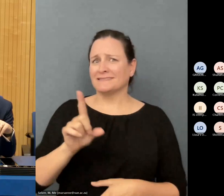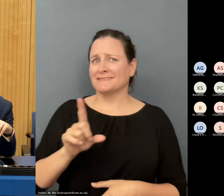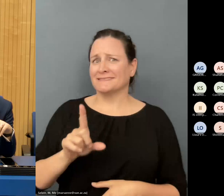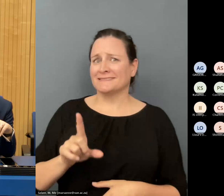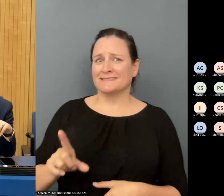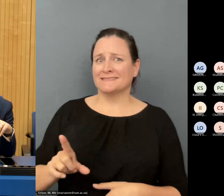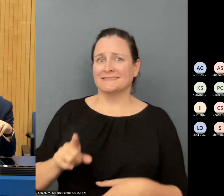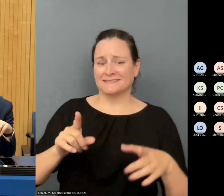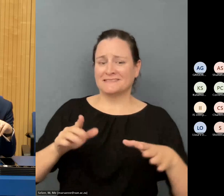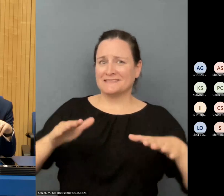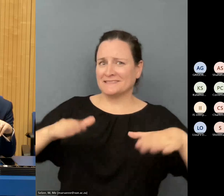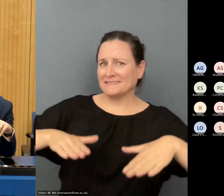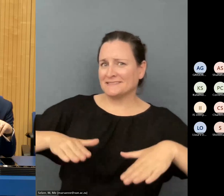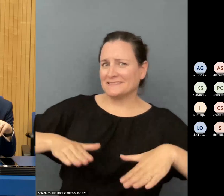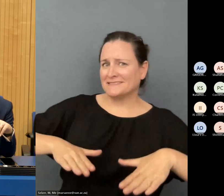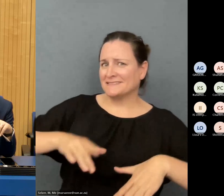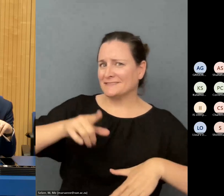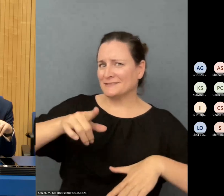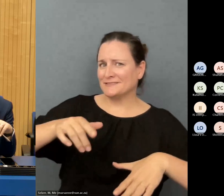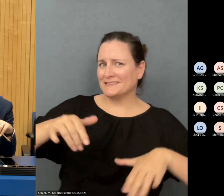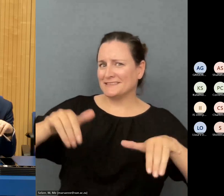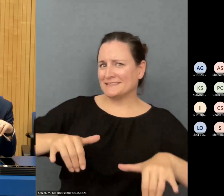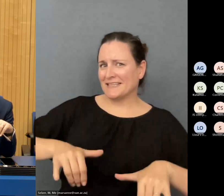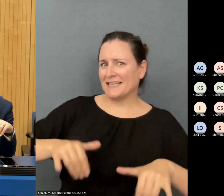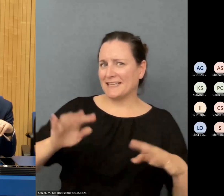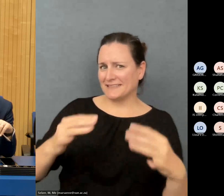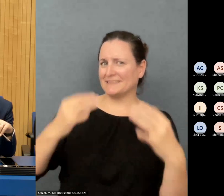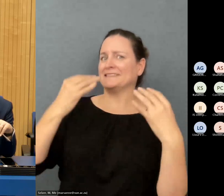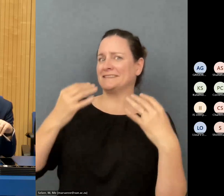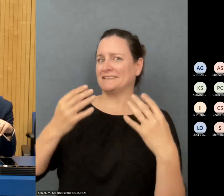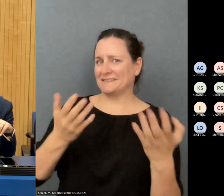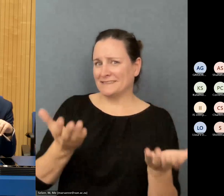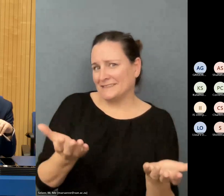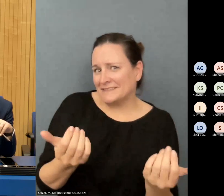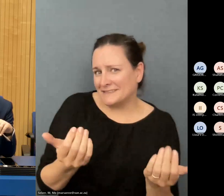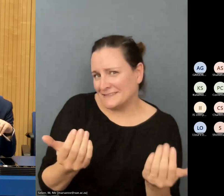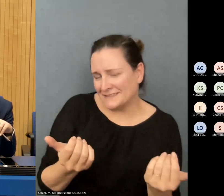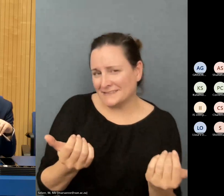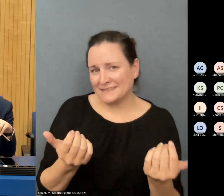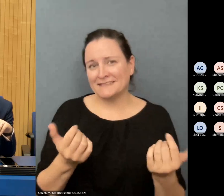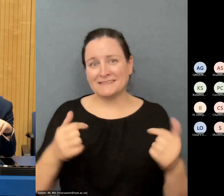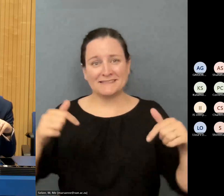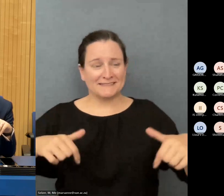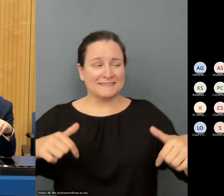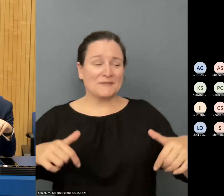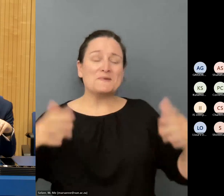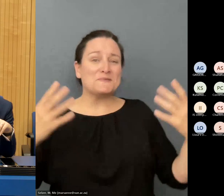You're welcome to attend our session. It's gonna be amazing.